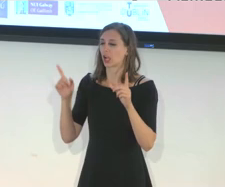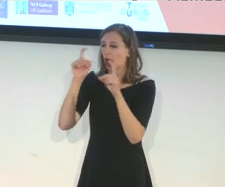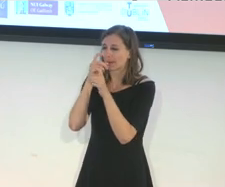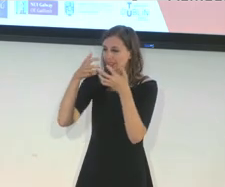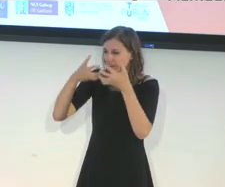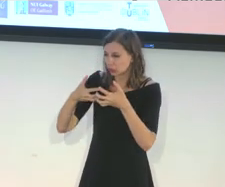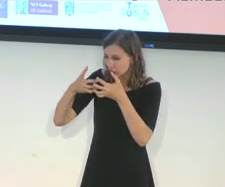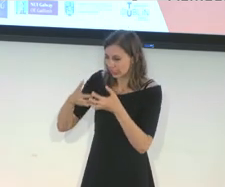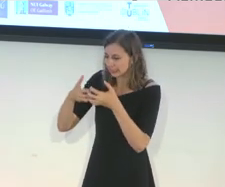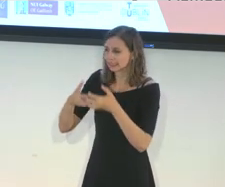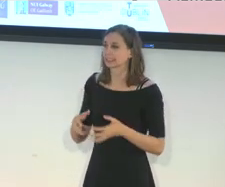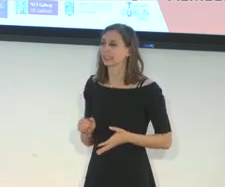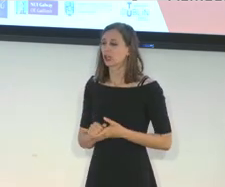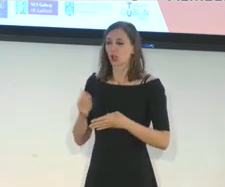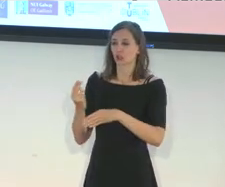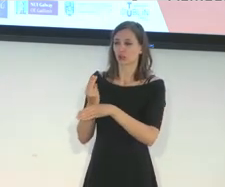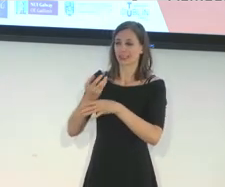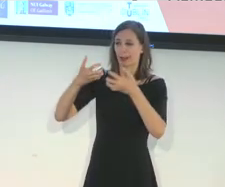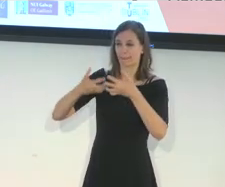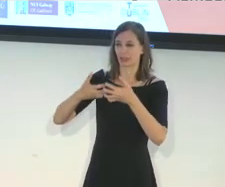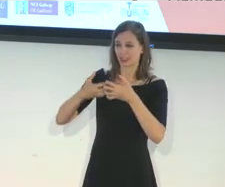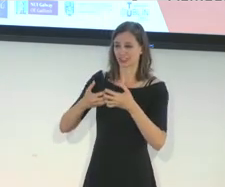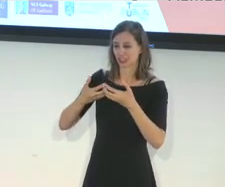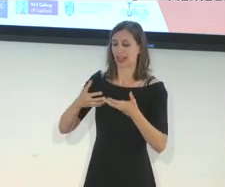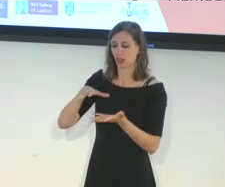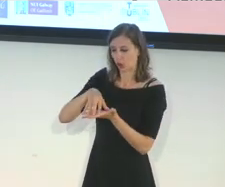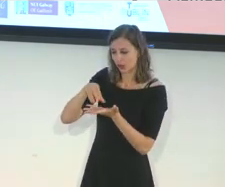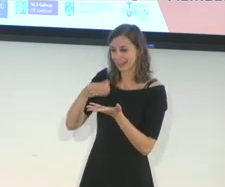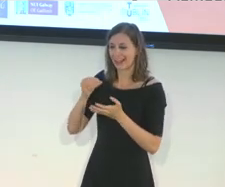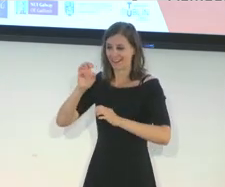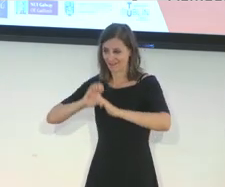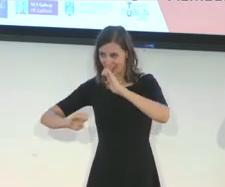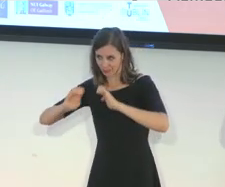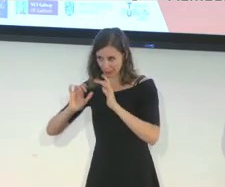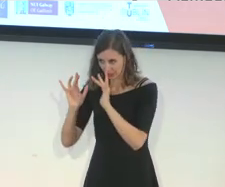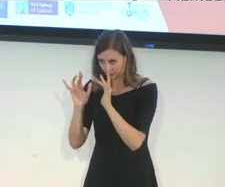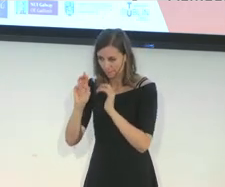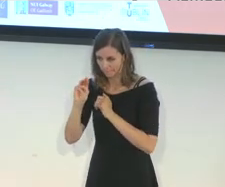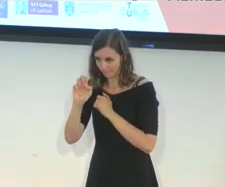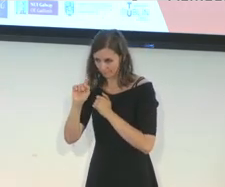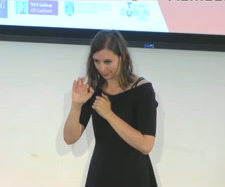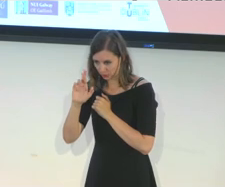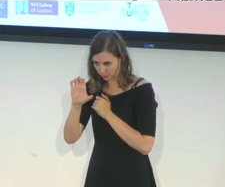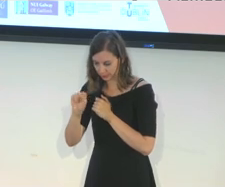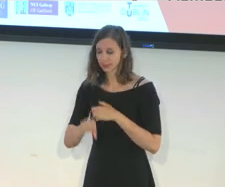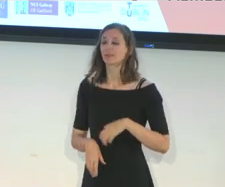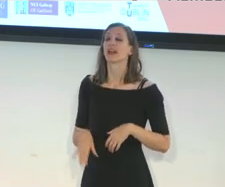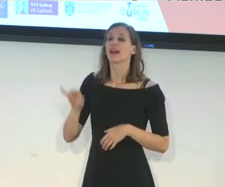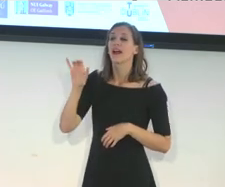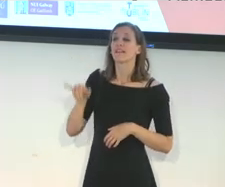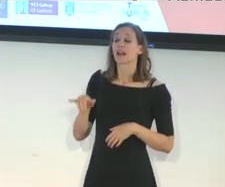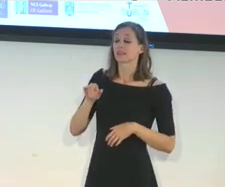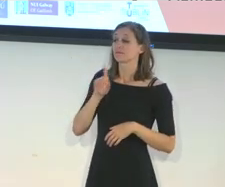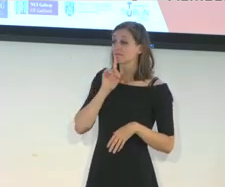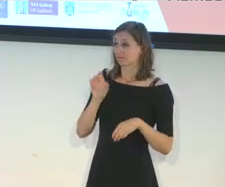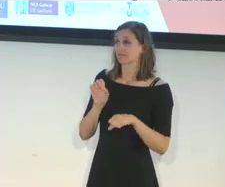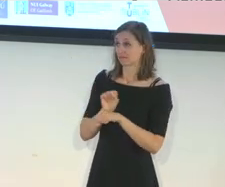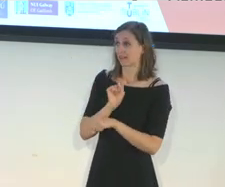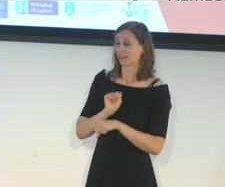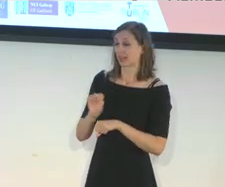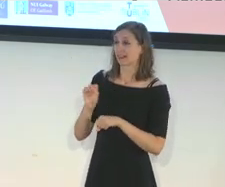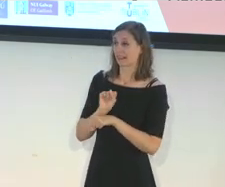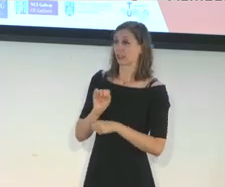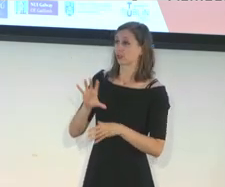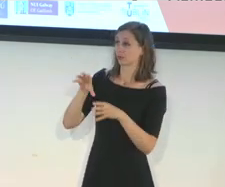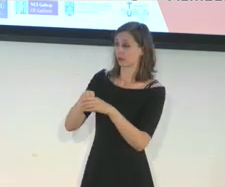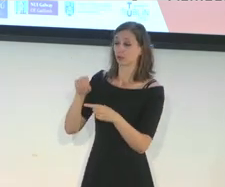They're utilizing machine learning evaluation metrics, and it has definitely contributed to